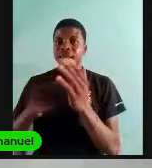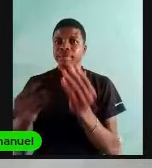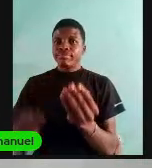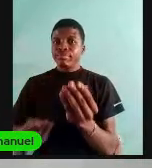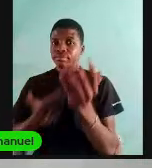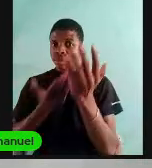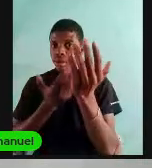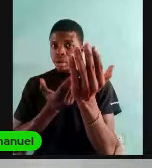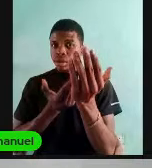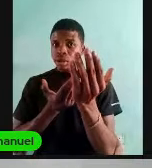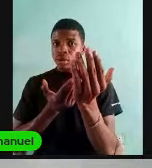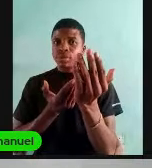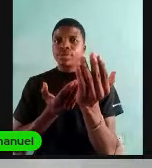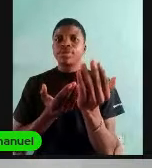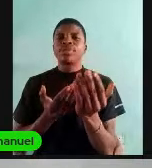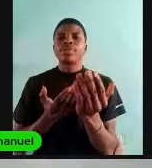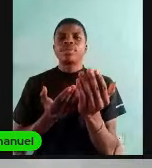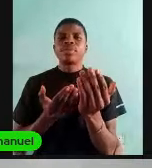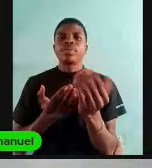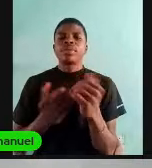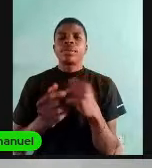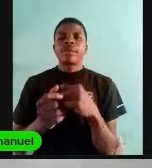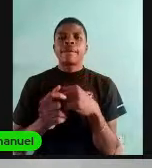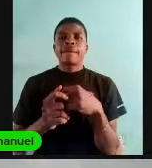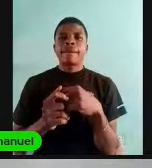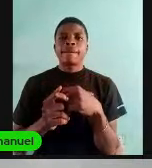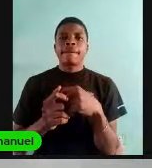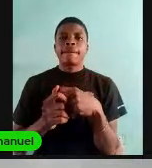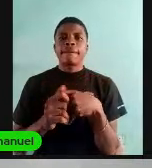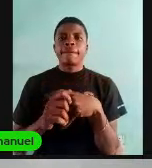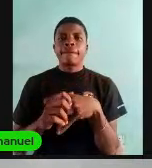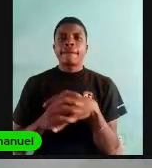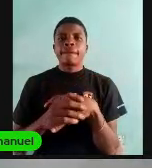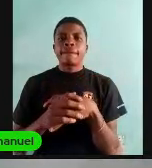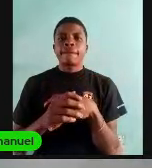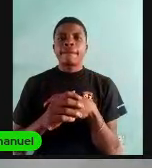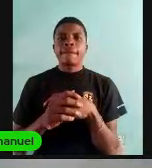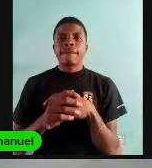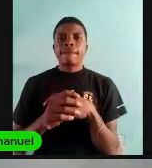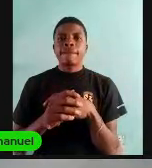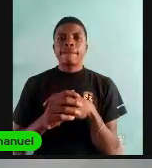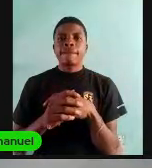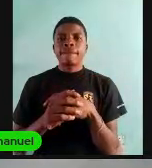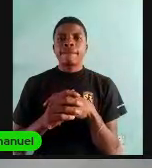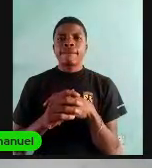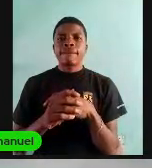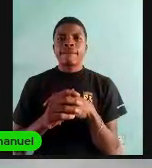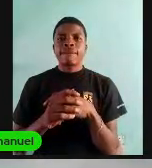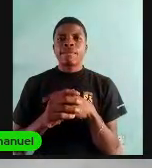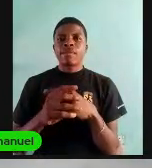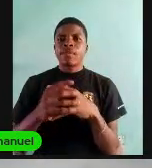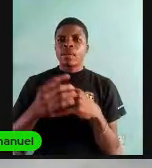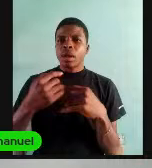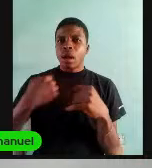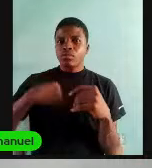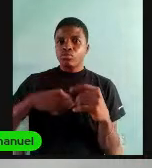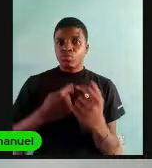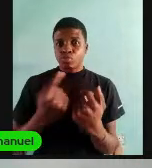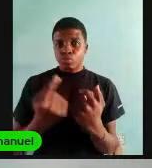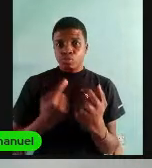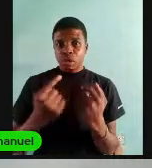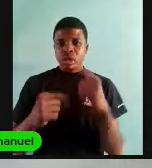we are in- okay. In this presentation, we are going to explore